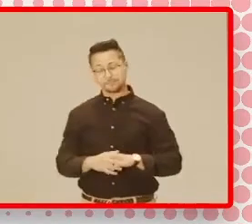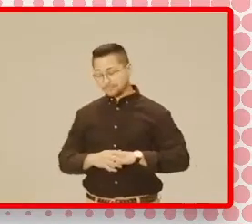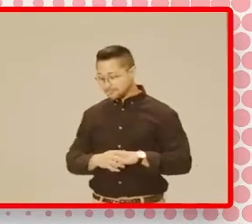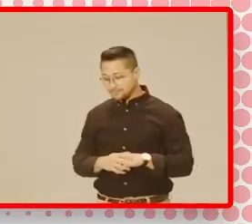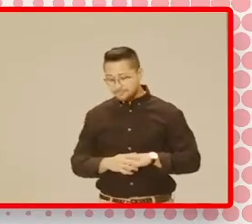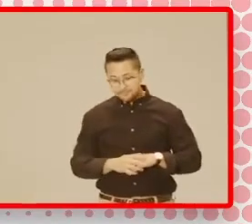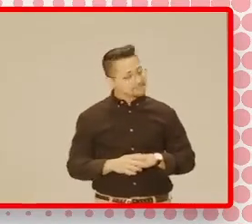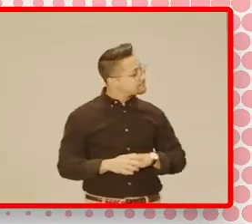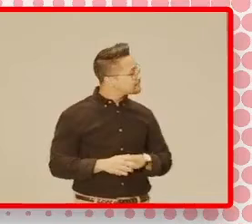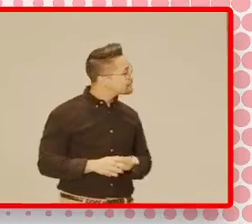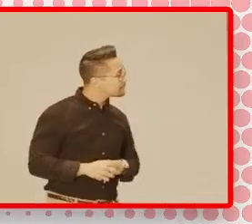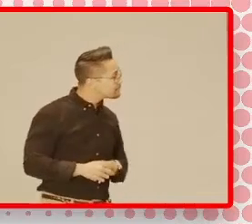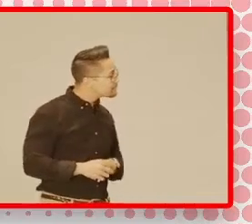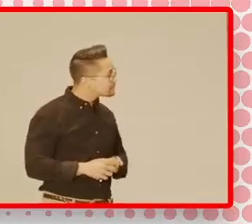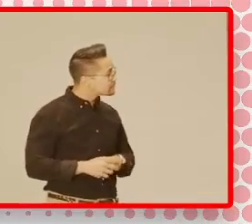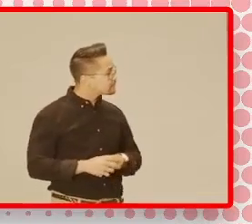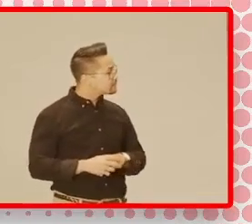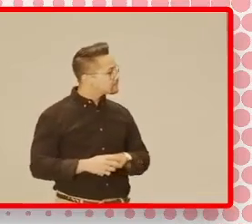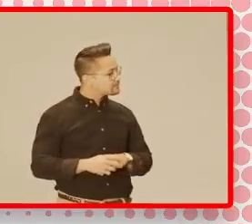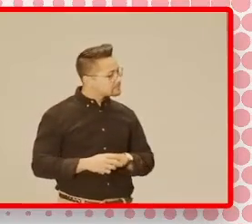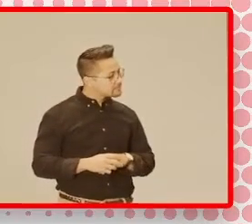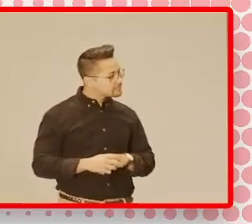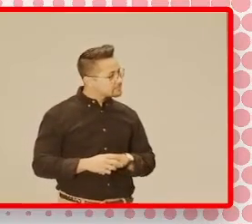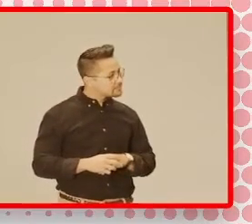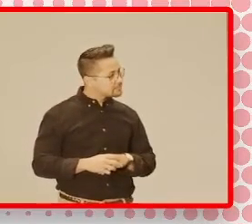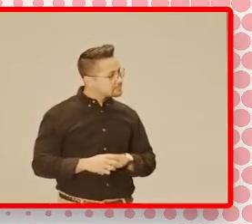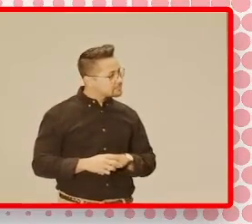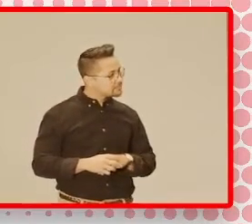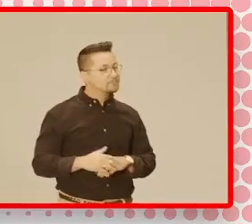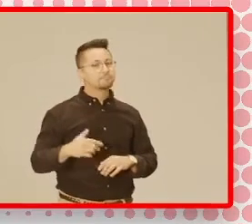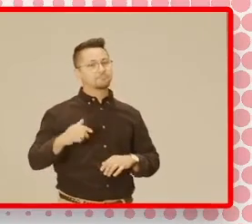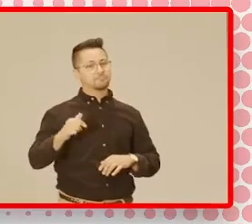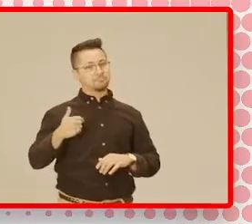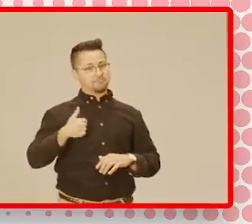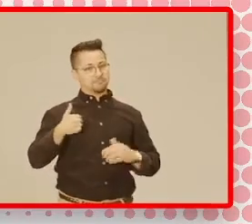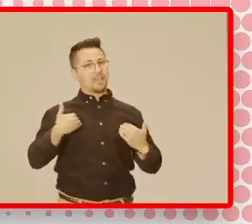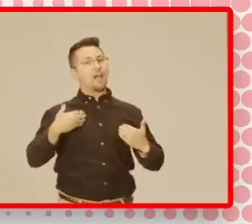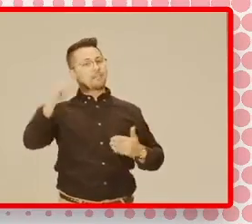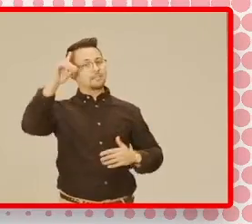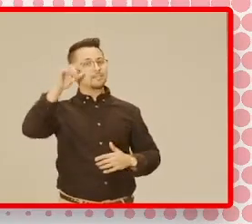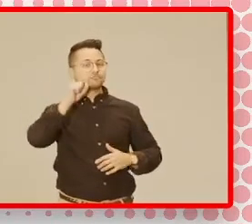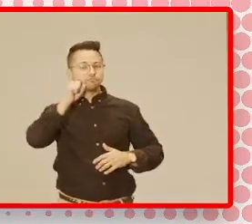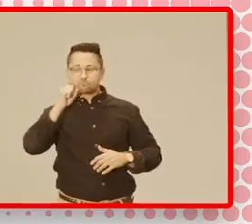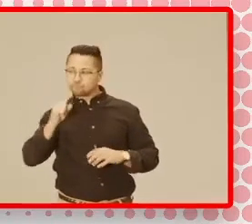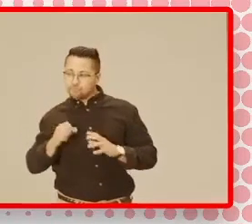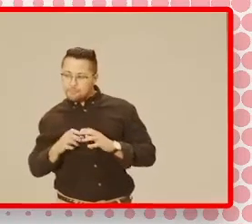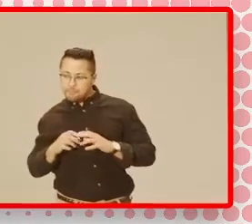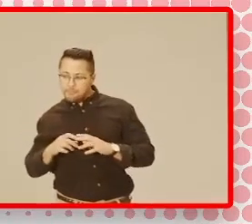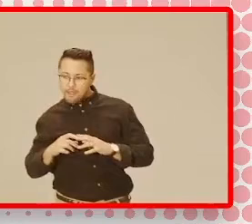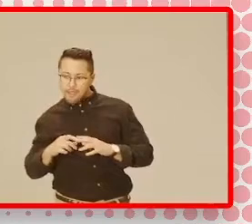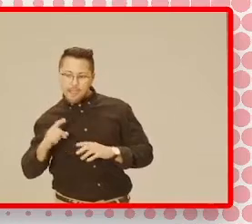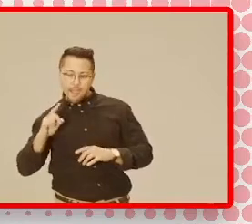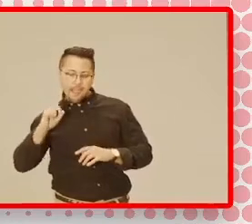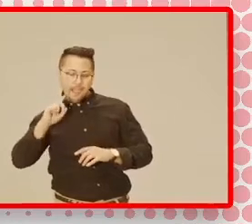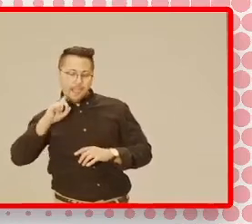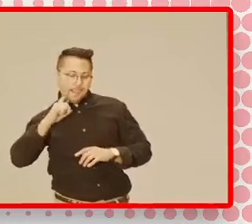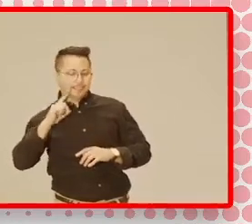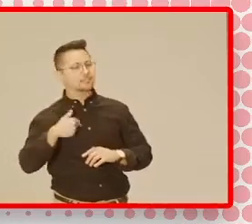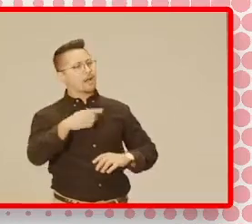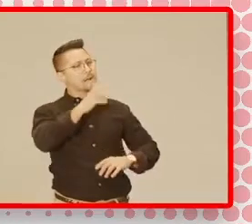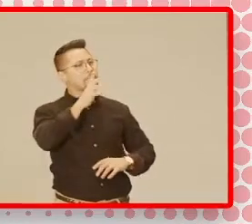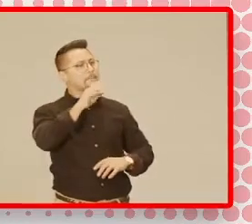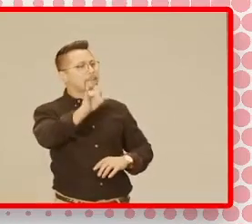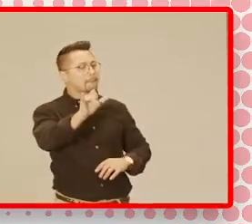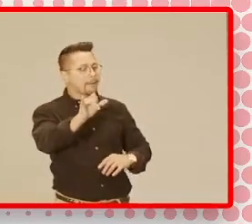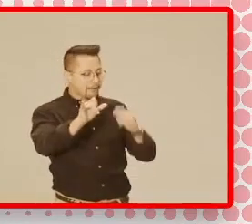About me. I have a Down syndrome accent, and I speak like I am from the